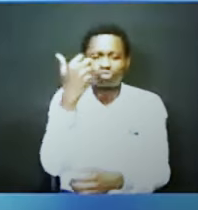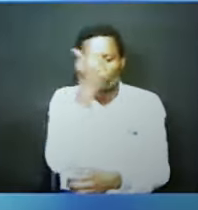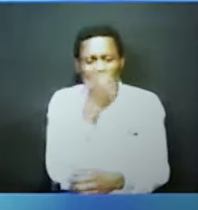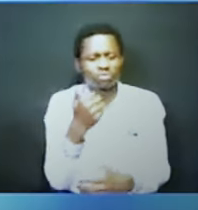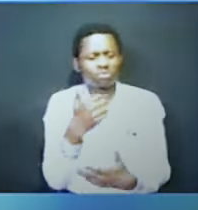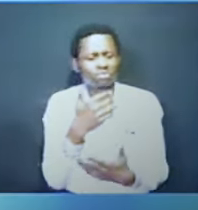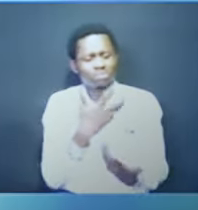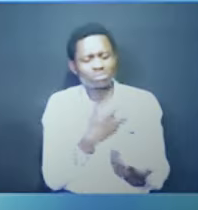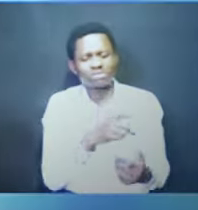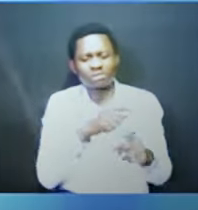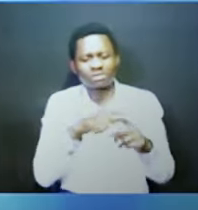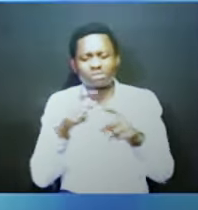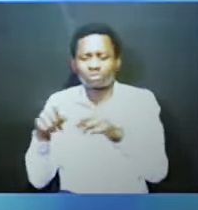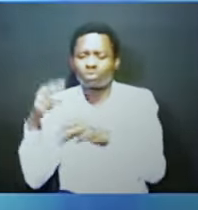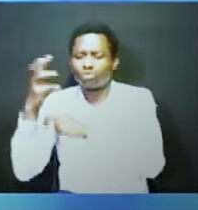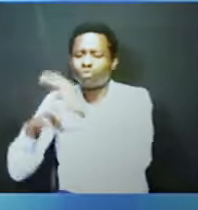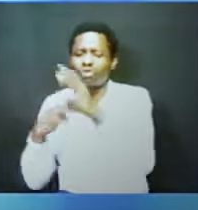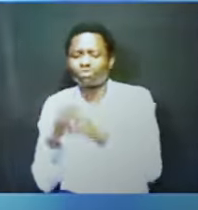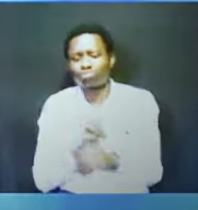course,